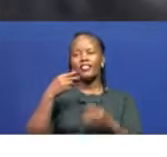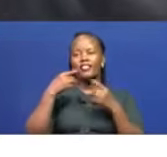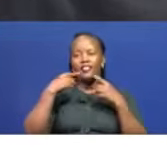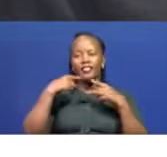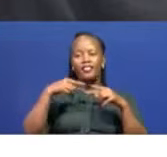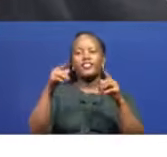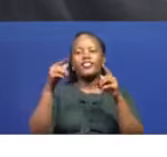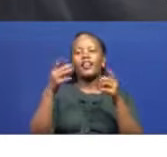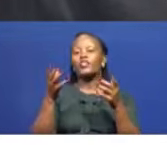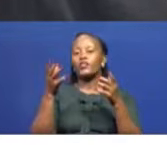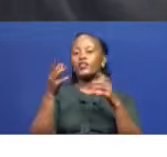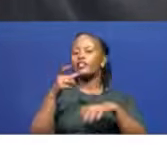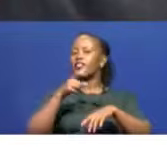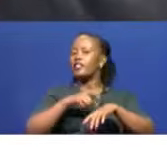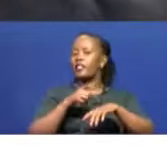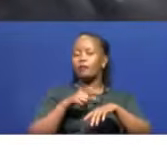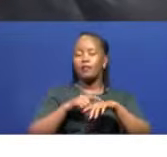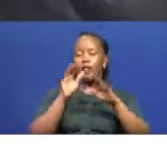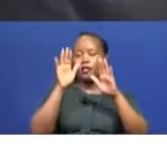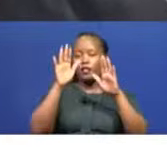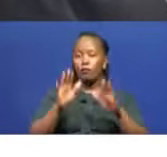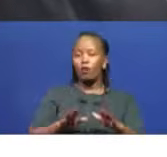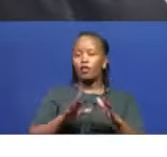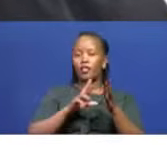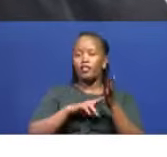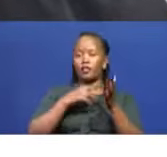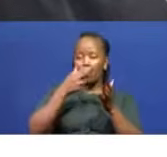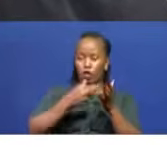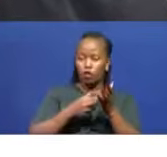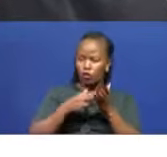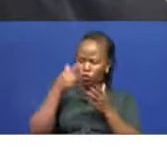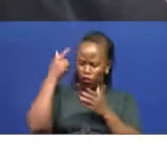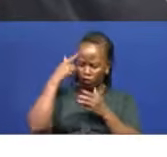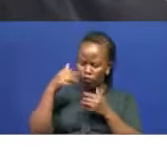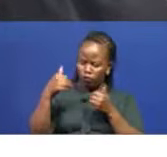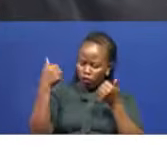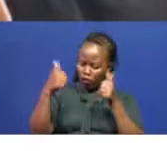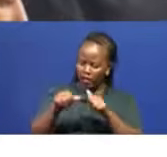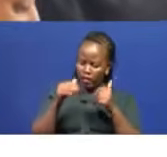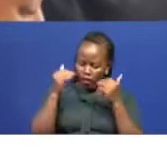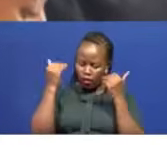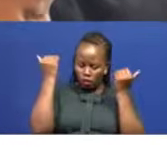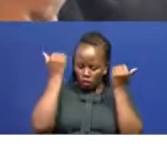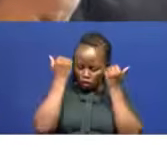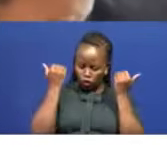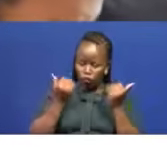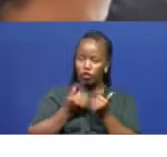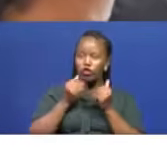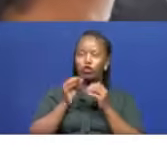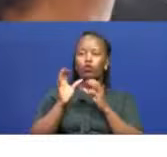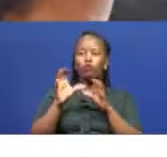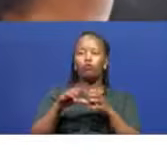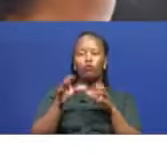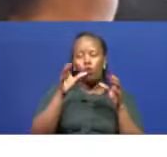that time is an important resource for any judicial or quasi-judicial tribunal